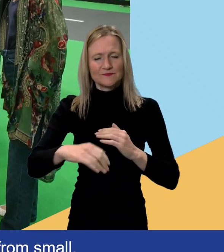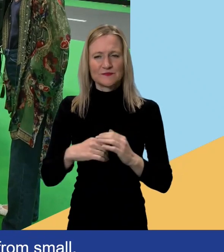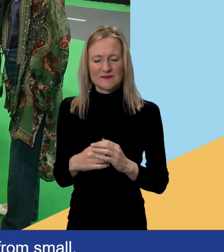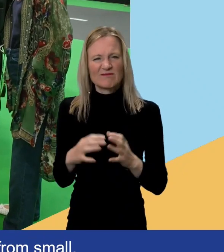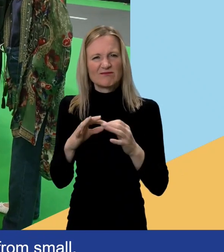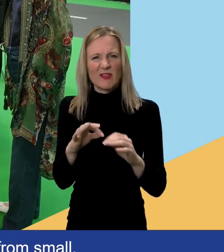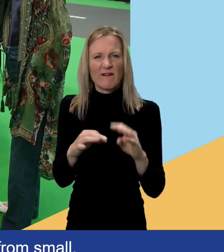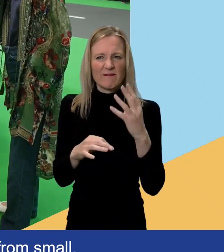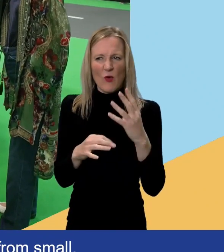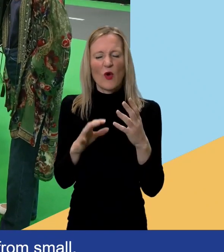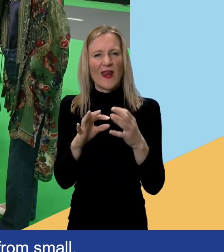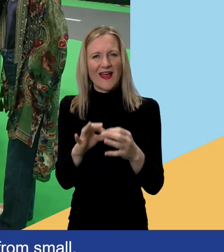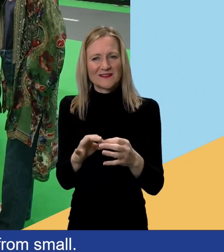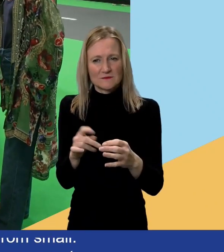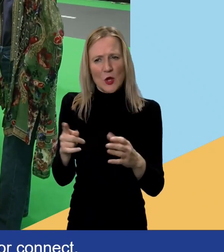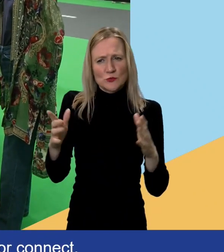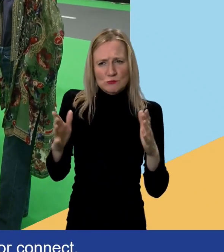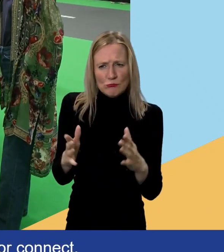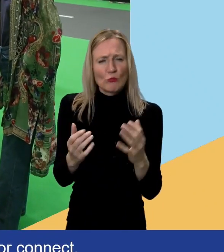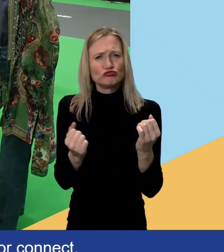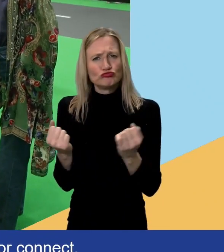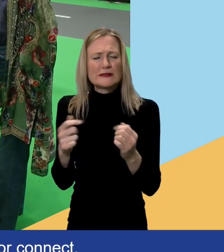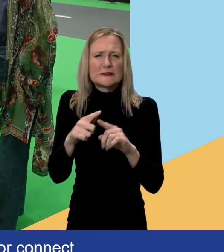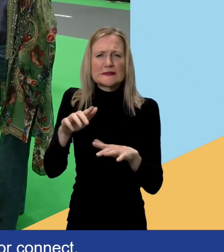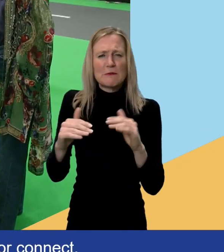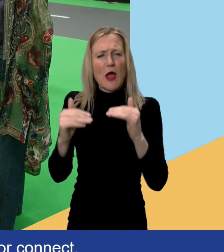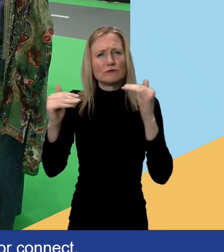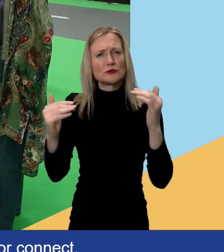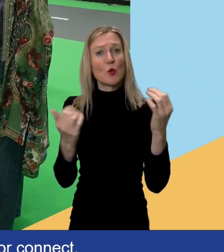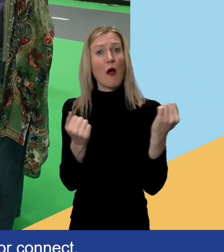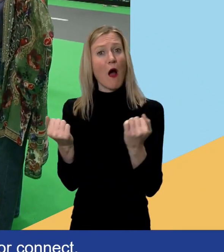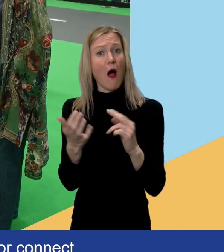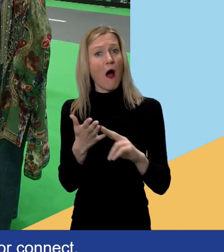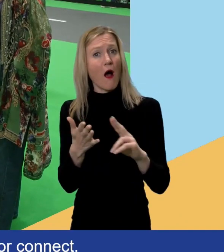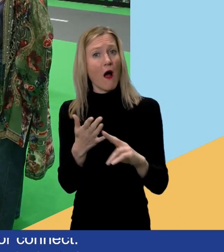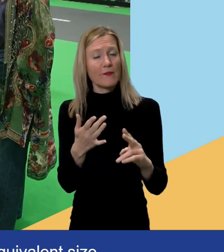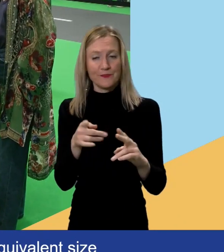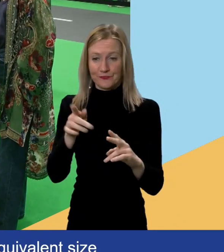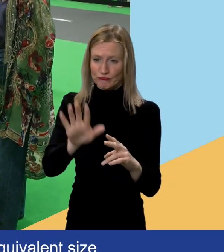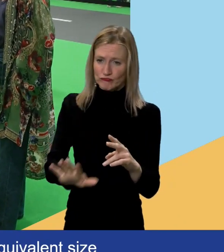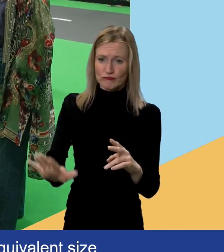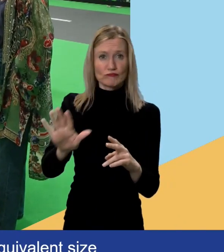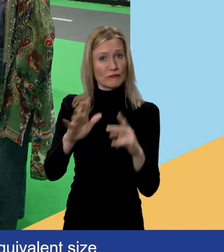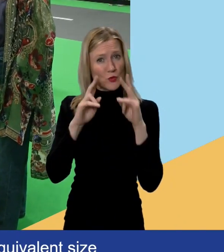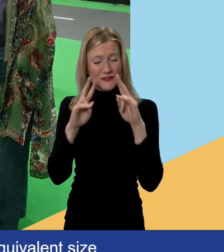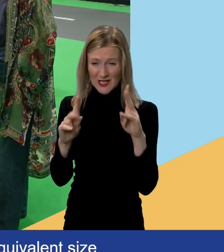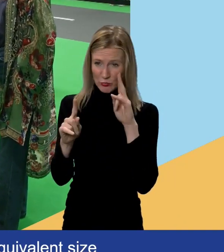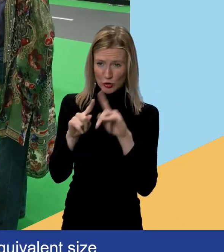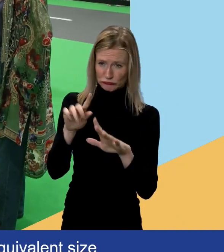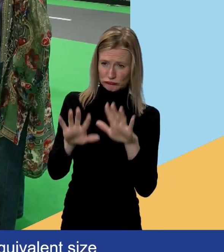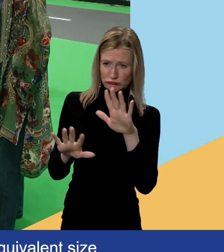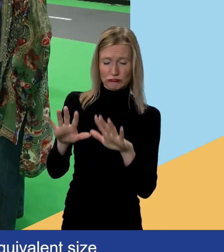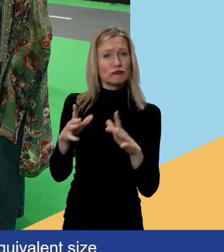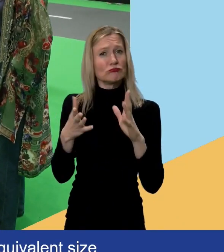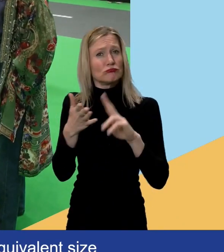popular on the scheme, nice and small, very equivalent size to a car. Yeah. So the basics, as you can see from the outside, it doesn't look too dissimilar to any